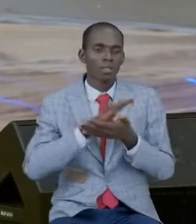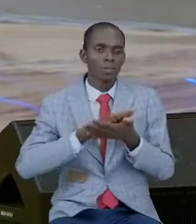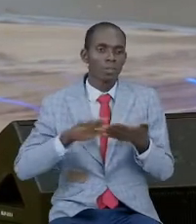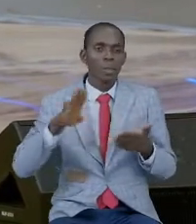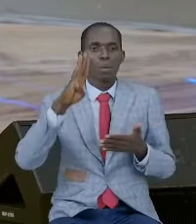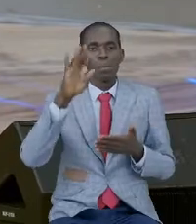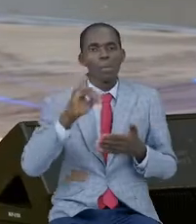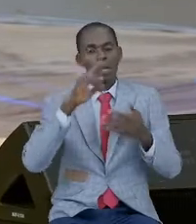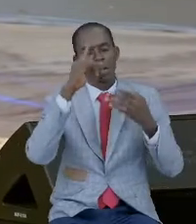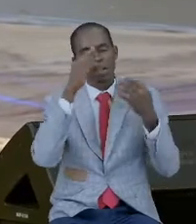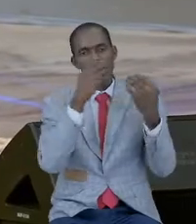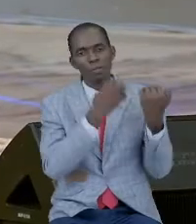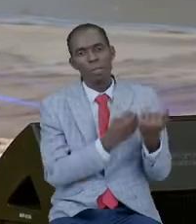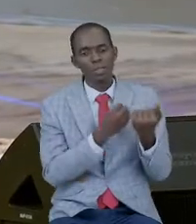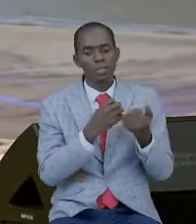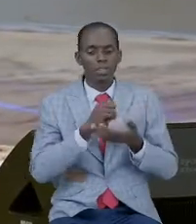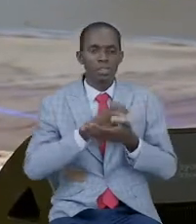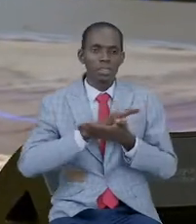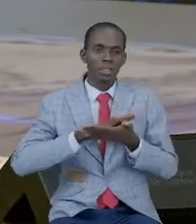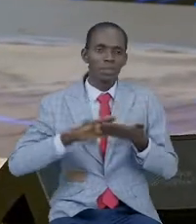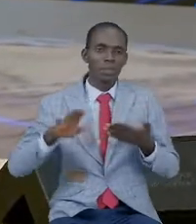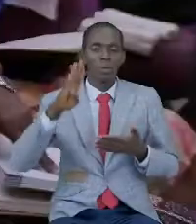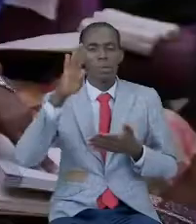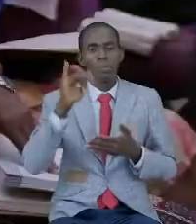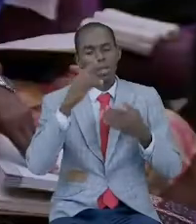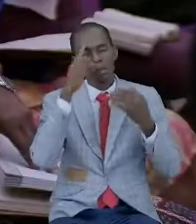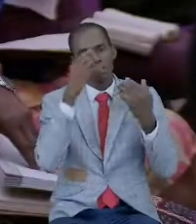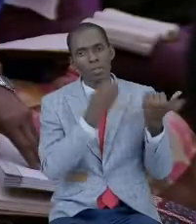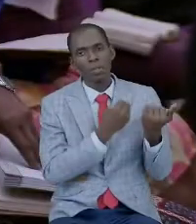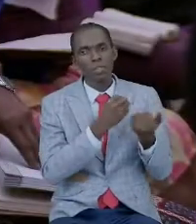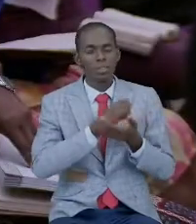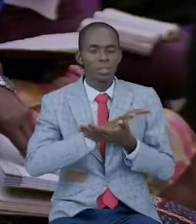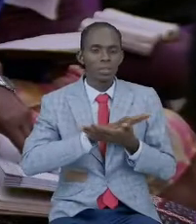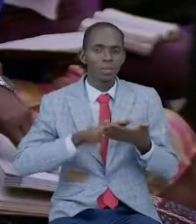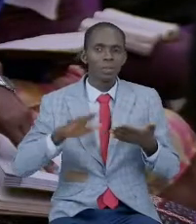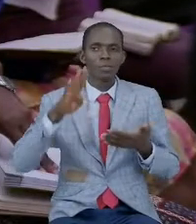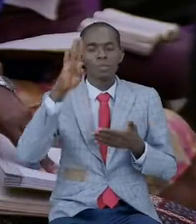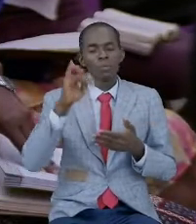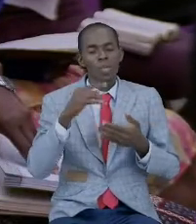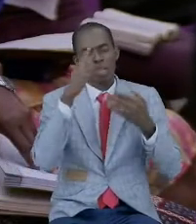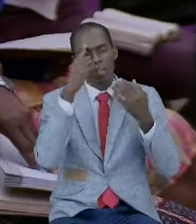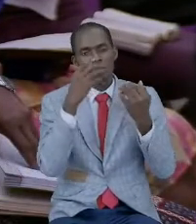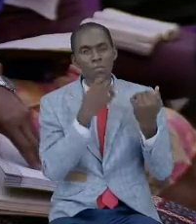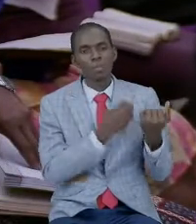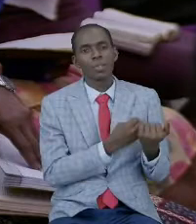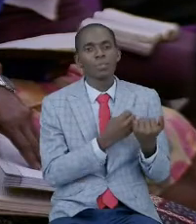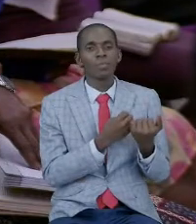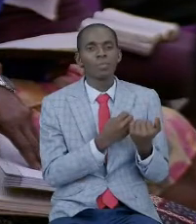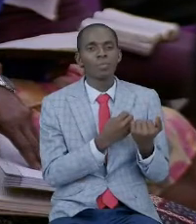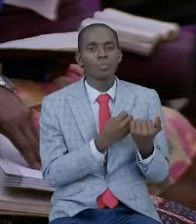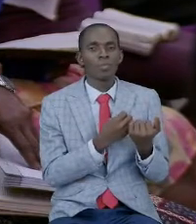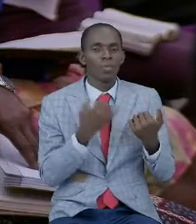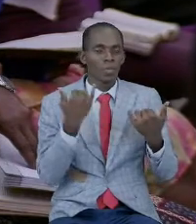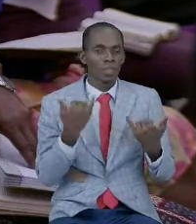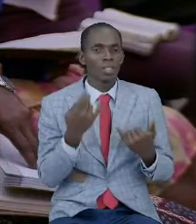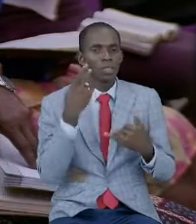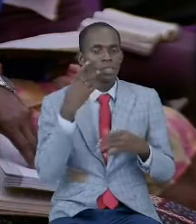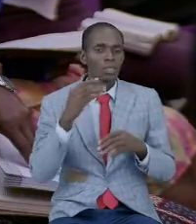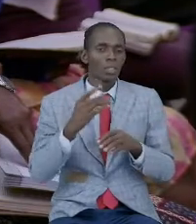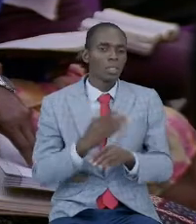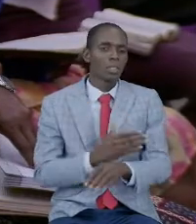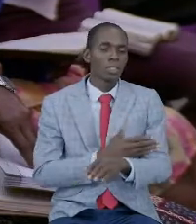by faith. Sanctified by faith. Sanctified by faith. Faith in Christ. Let's look at number